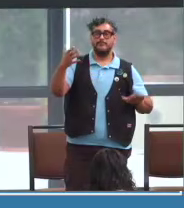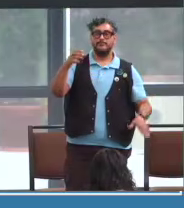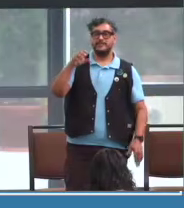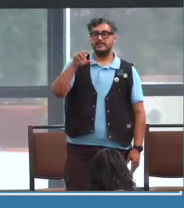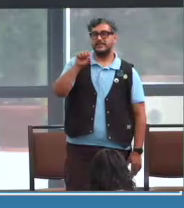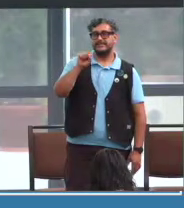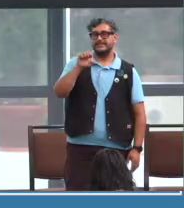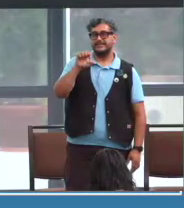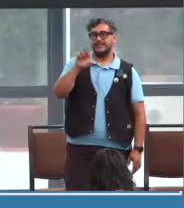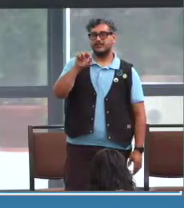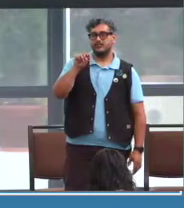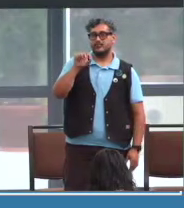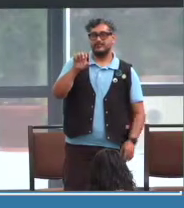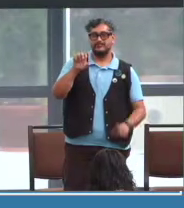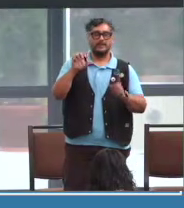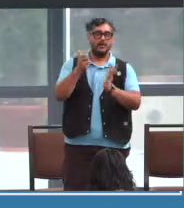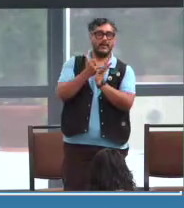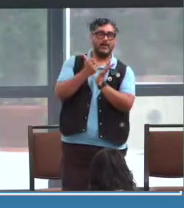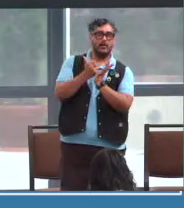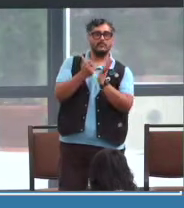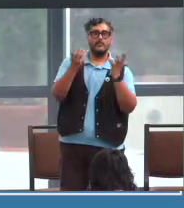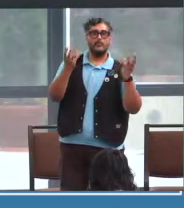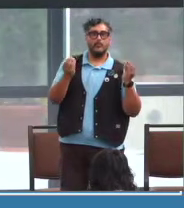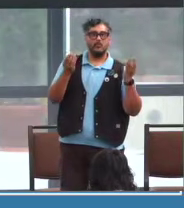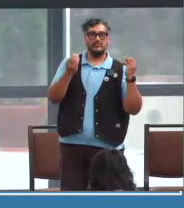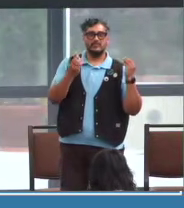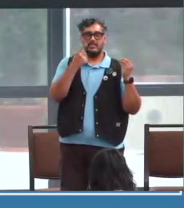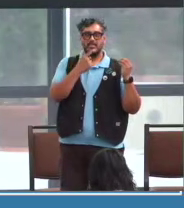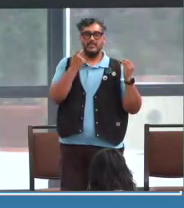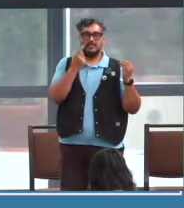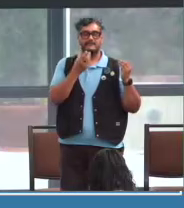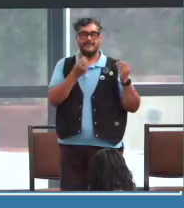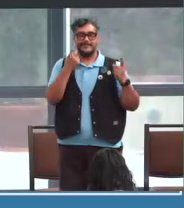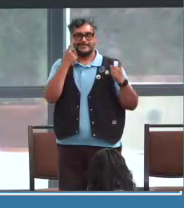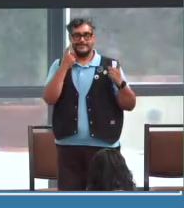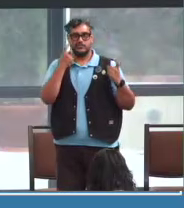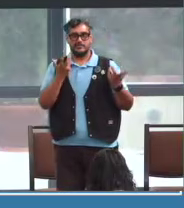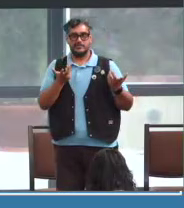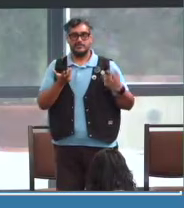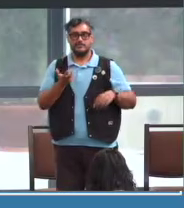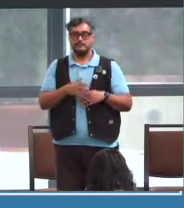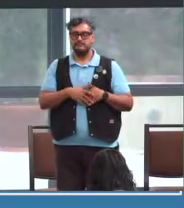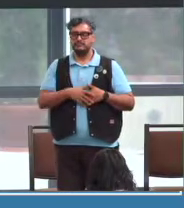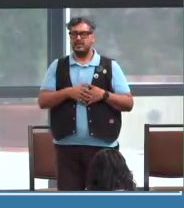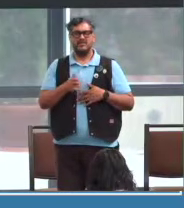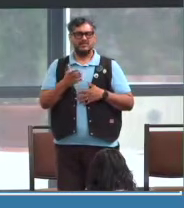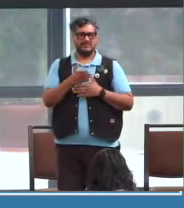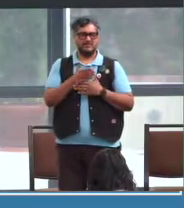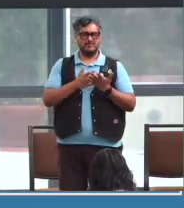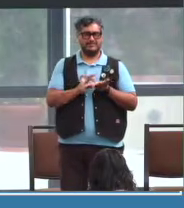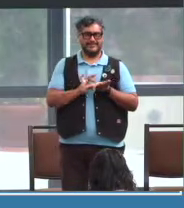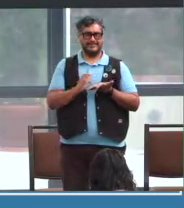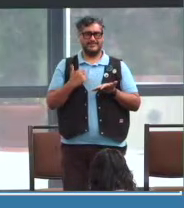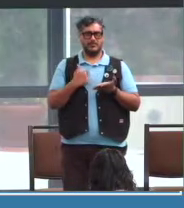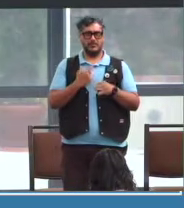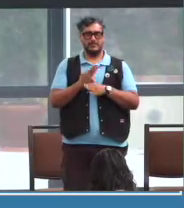They help secrete moisture, saliva, and tears. And there's a couple main medications that we